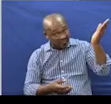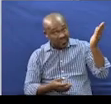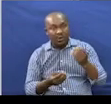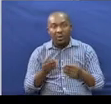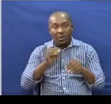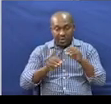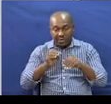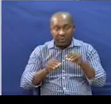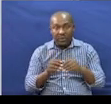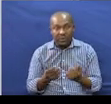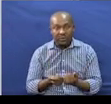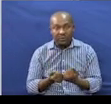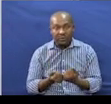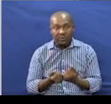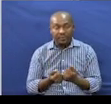contribute.